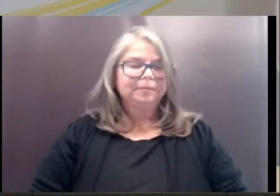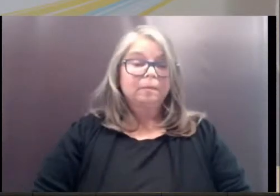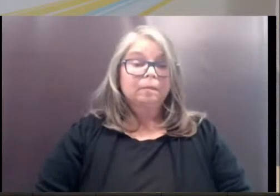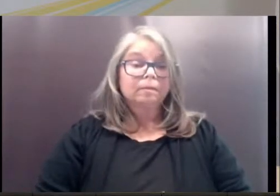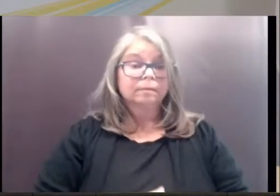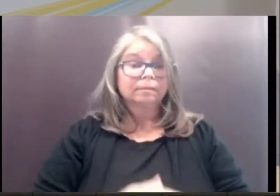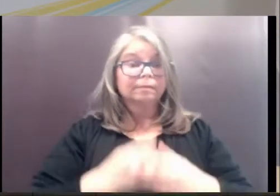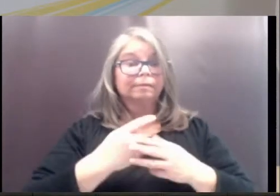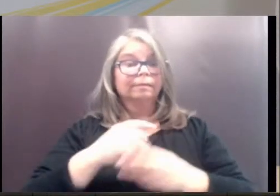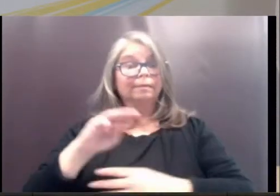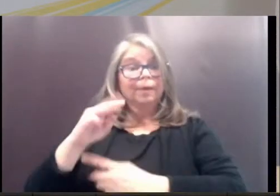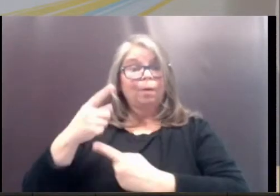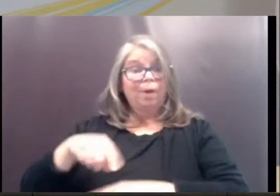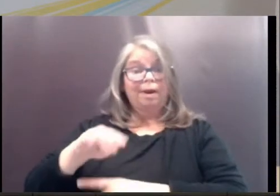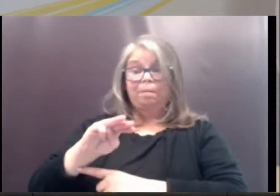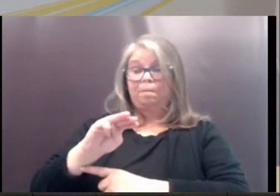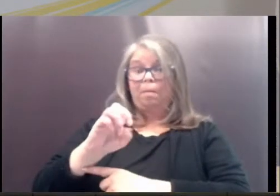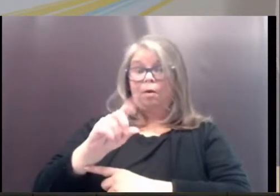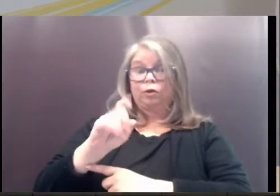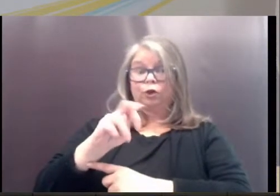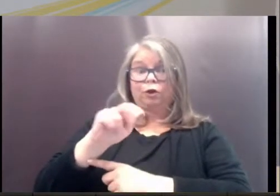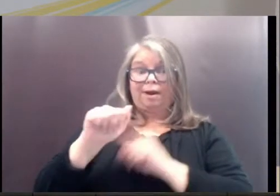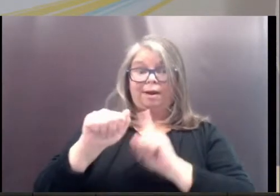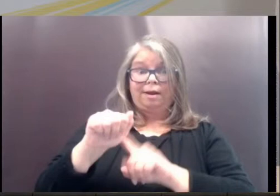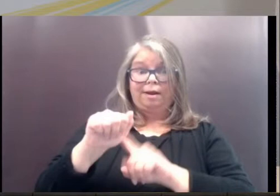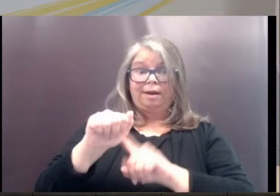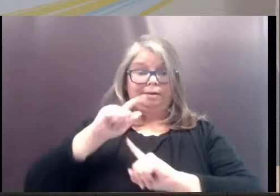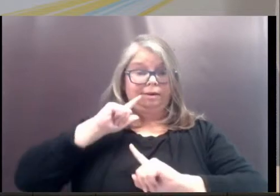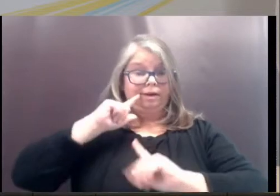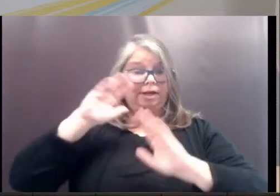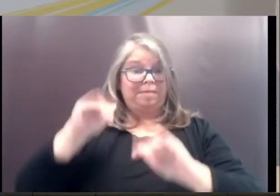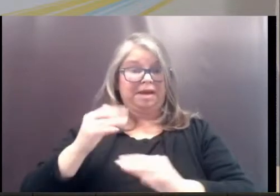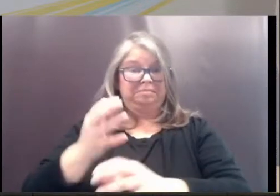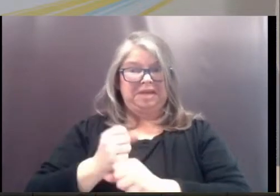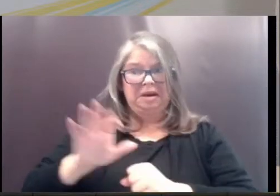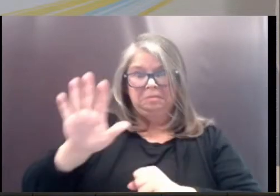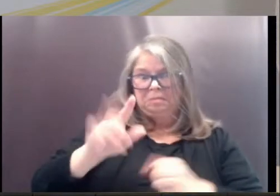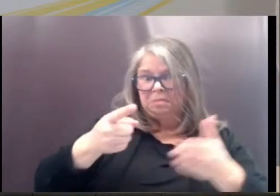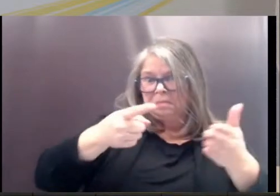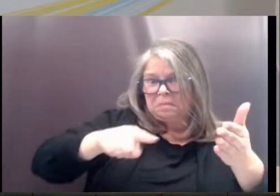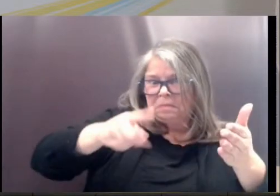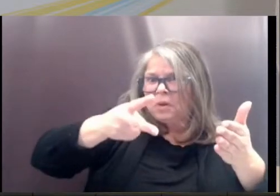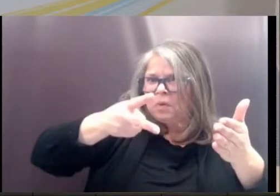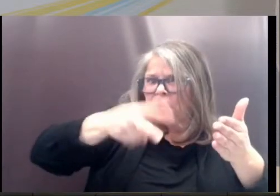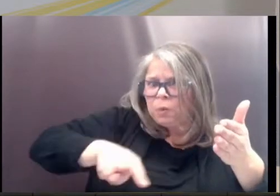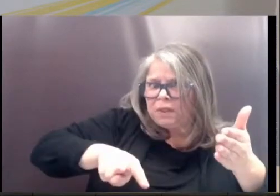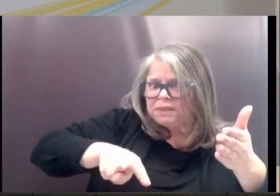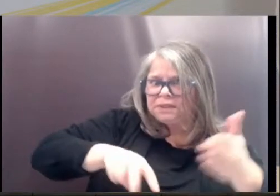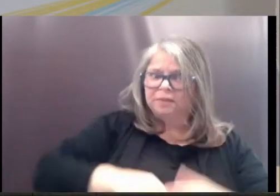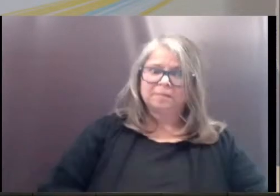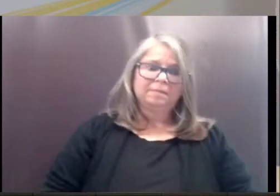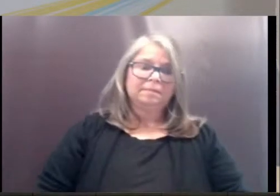arriving as very quickly in the short weeks ahead.